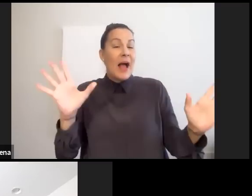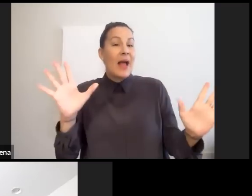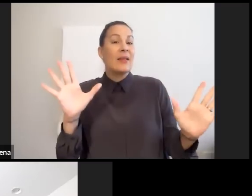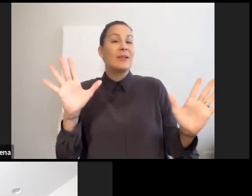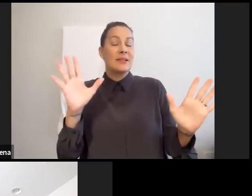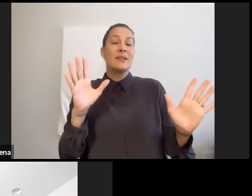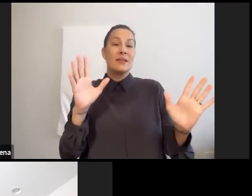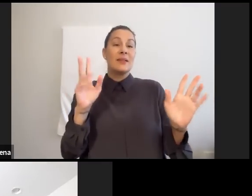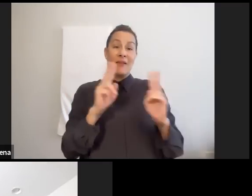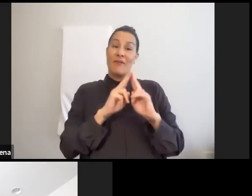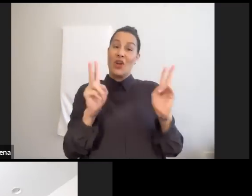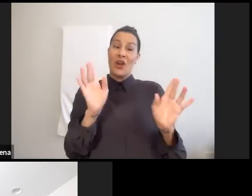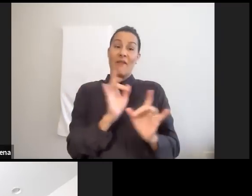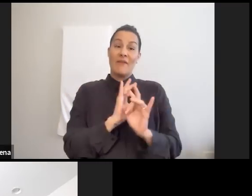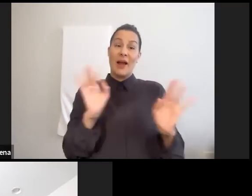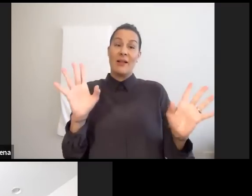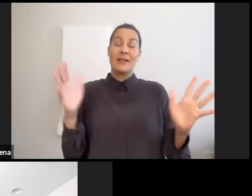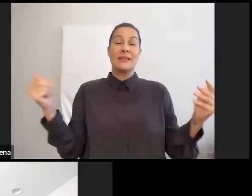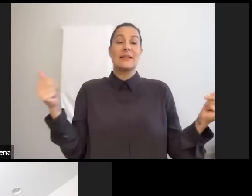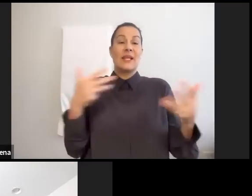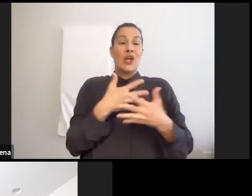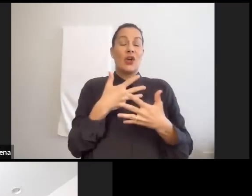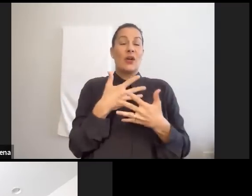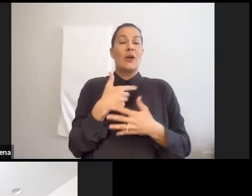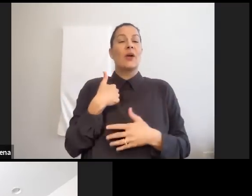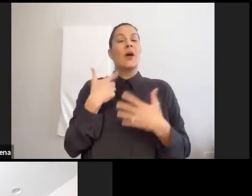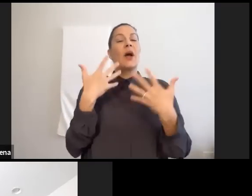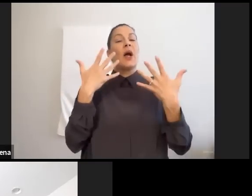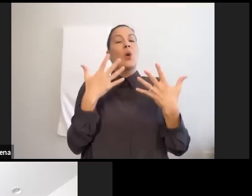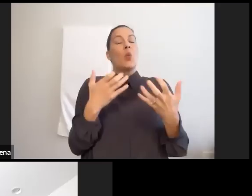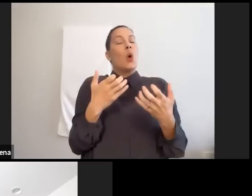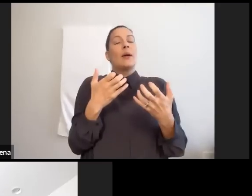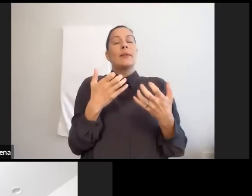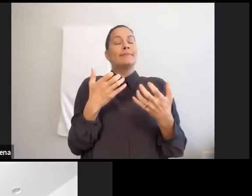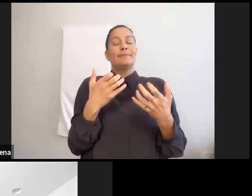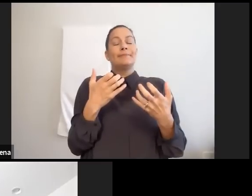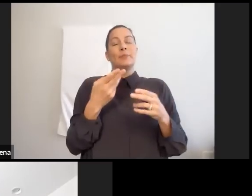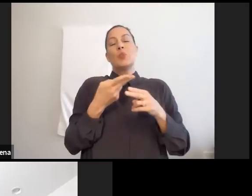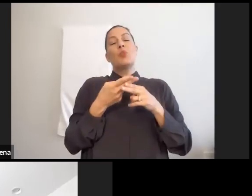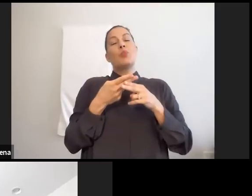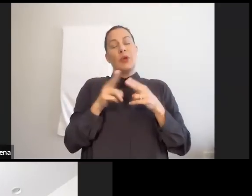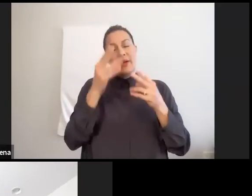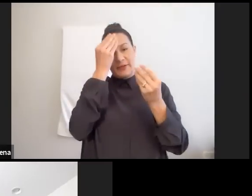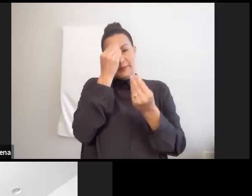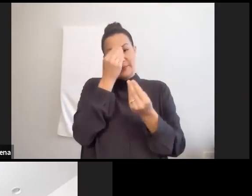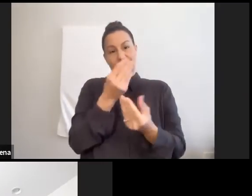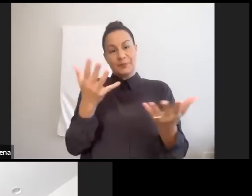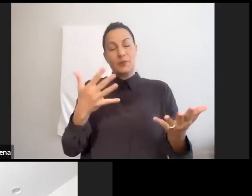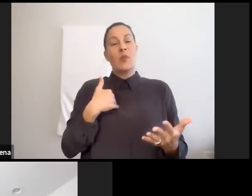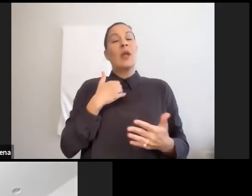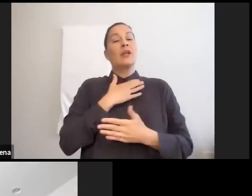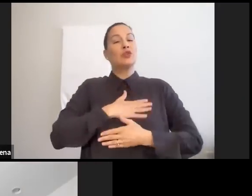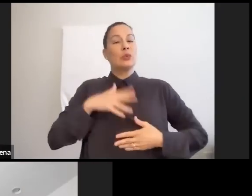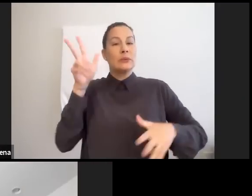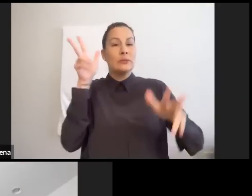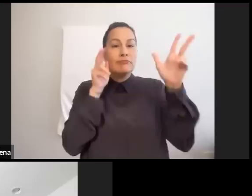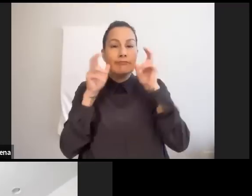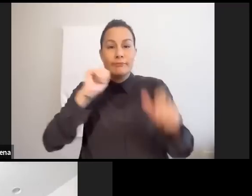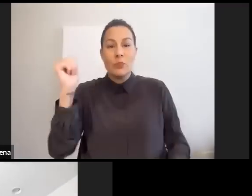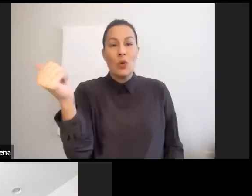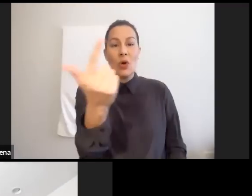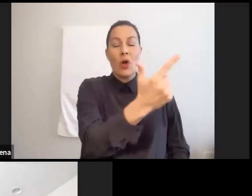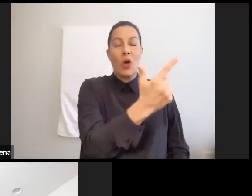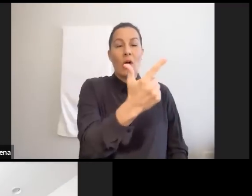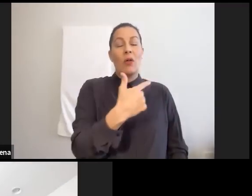violent, very scary. I want to keep it super brief. I enjoyed listening to everybody, but just to mention